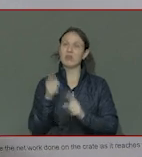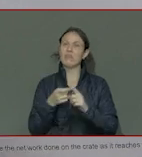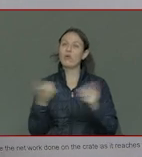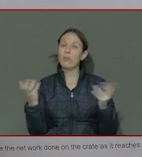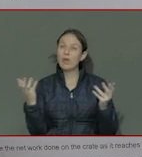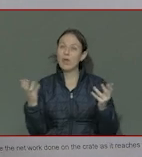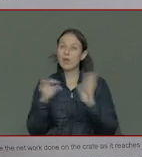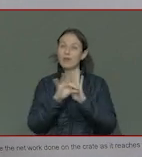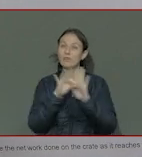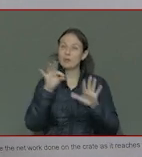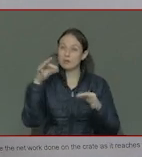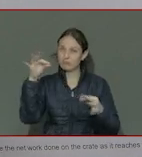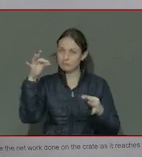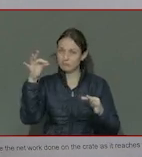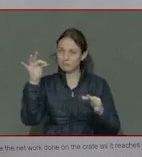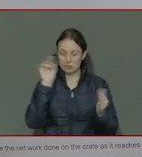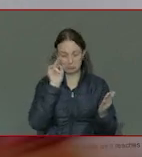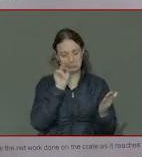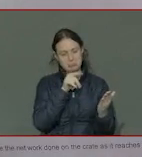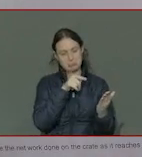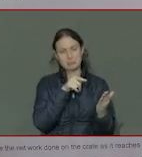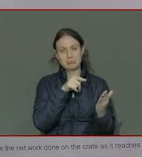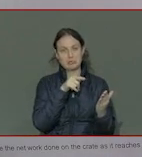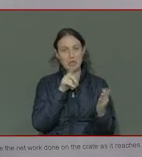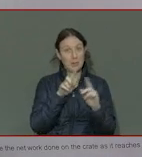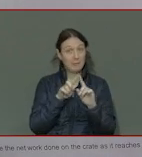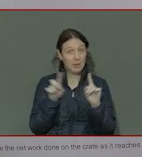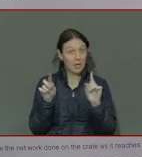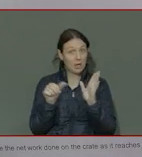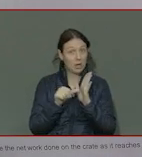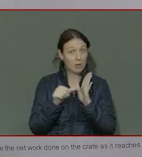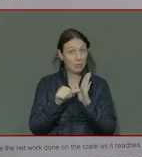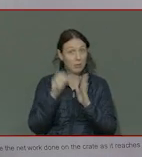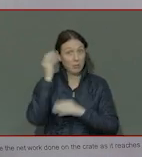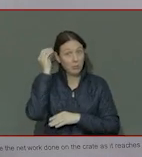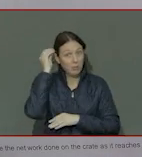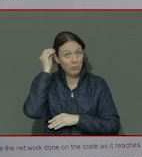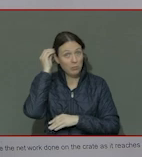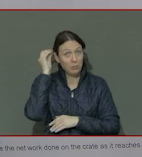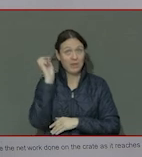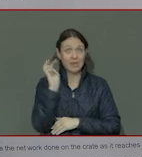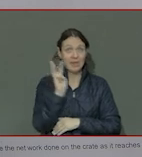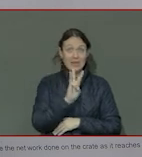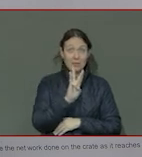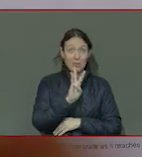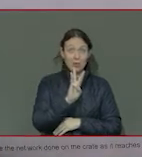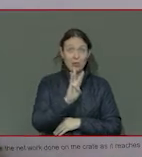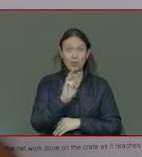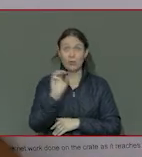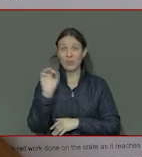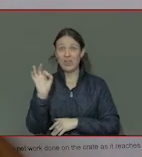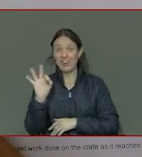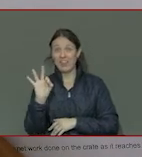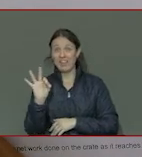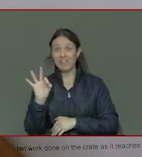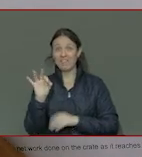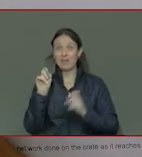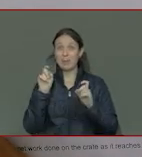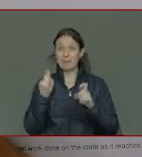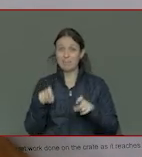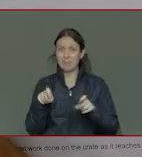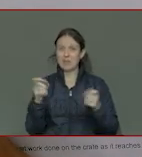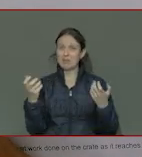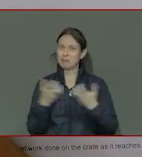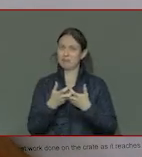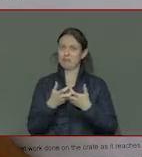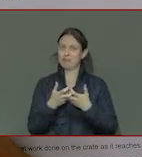formula sheet. But what is the important thing is that W and F must fit each other. So if you